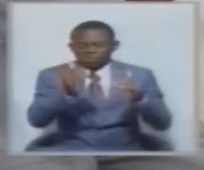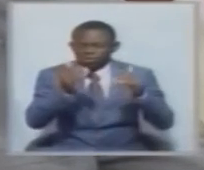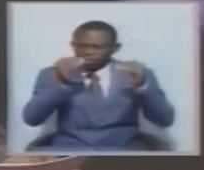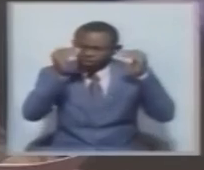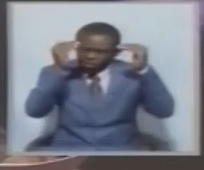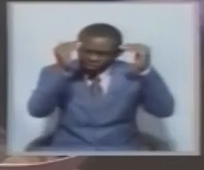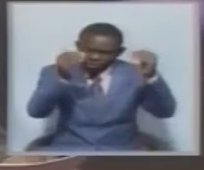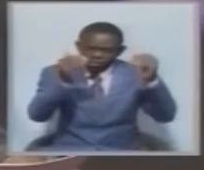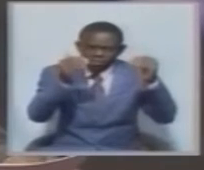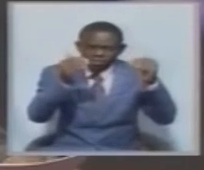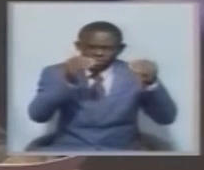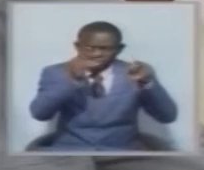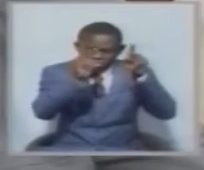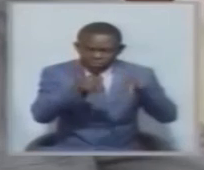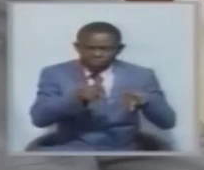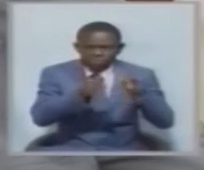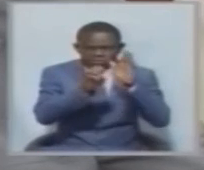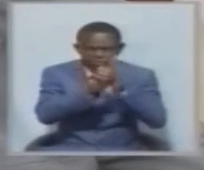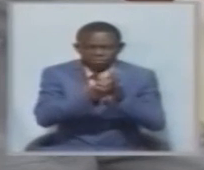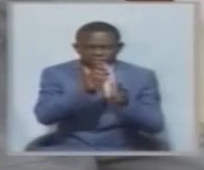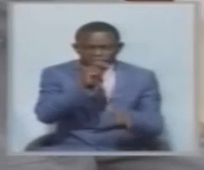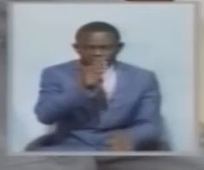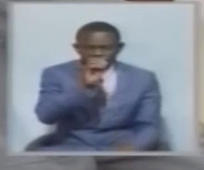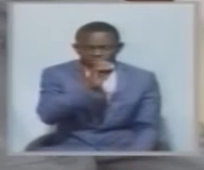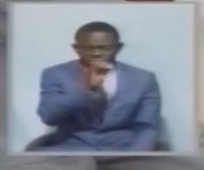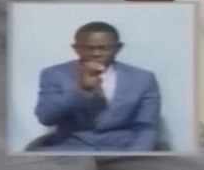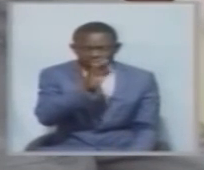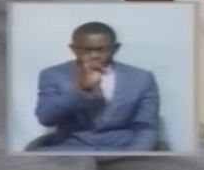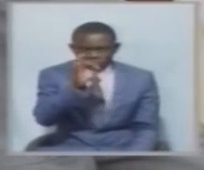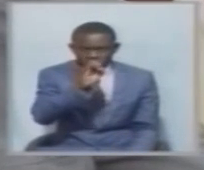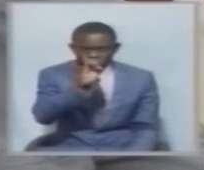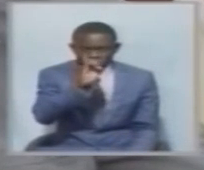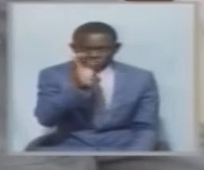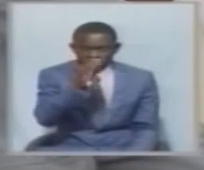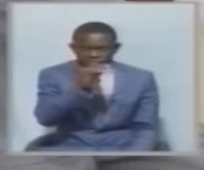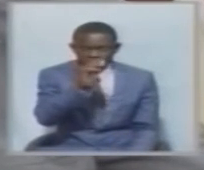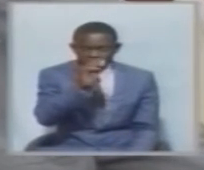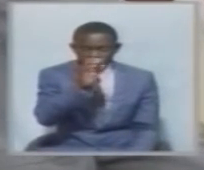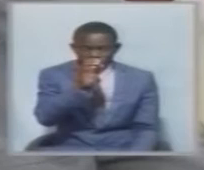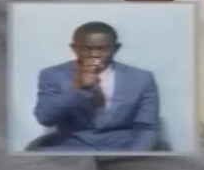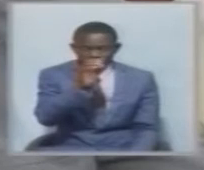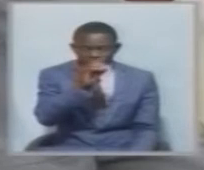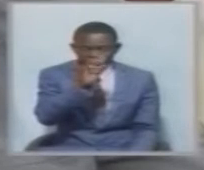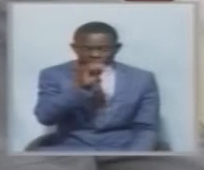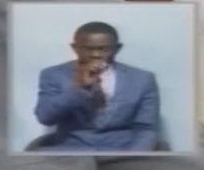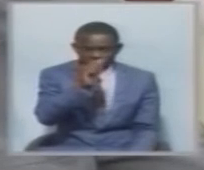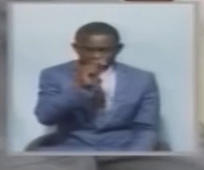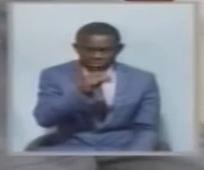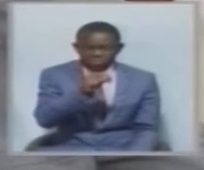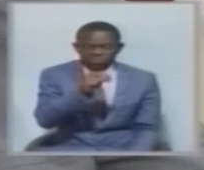here. We have Obasanjo will be here. In the private sector, again, we'll have